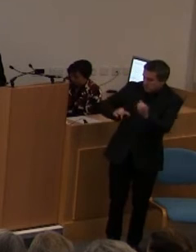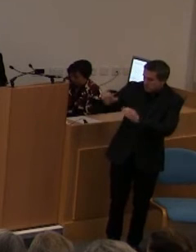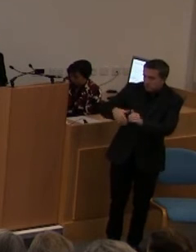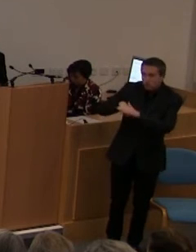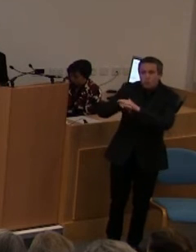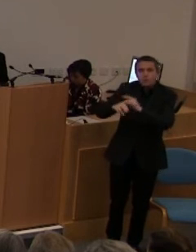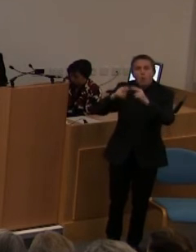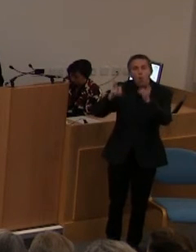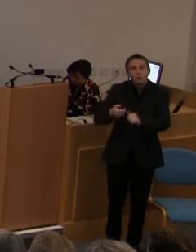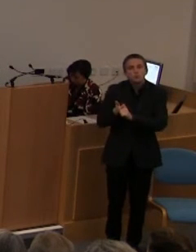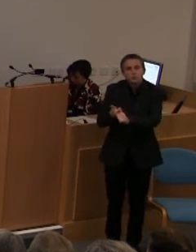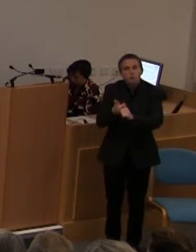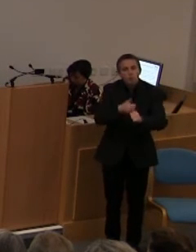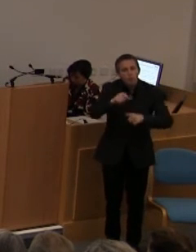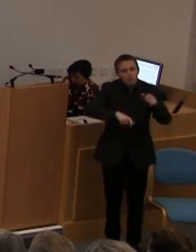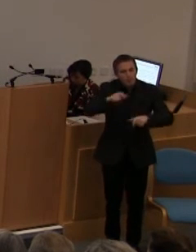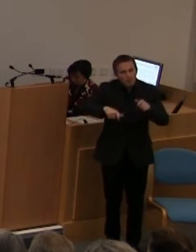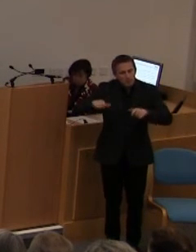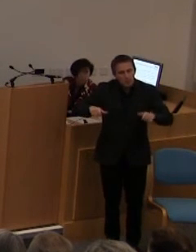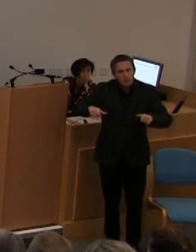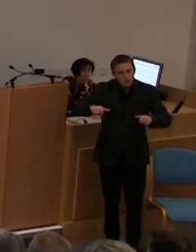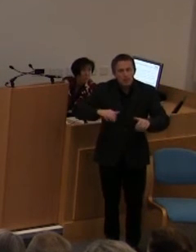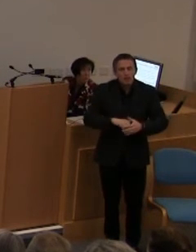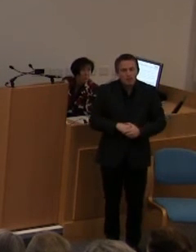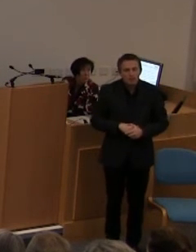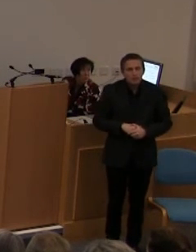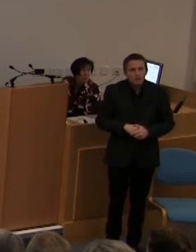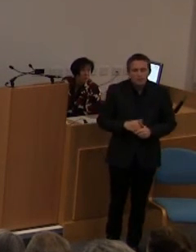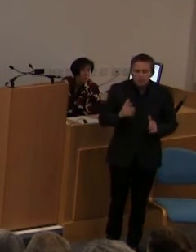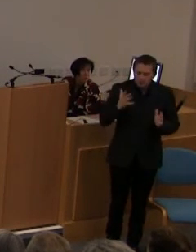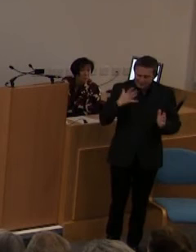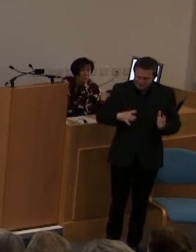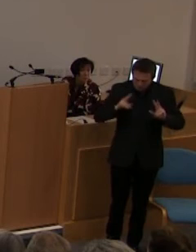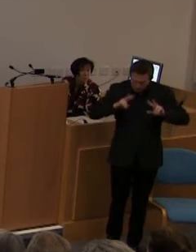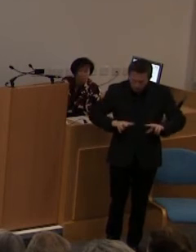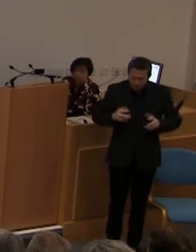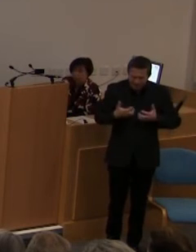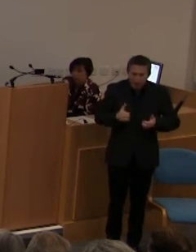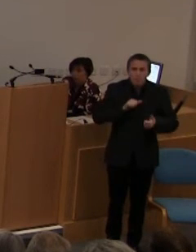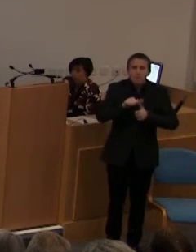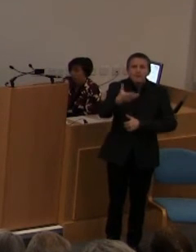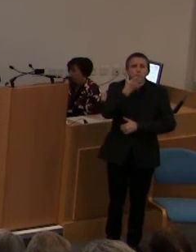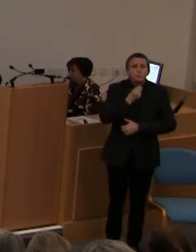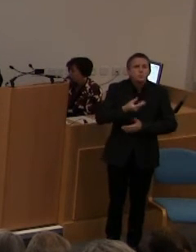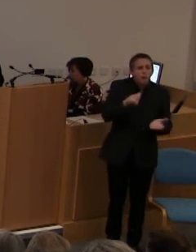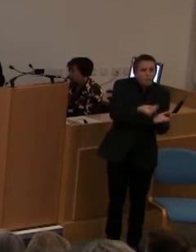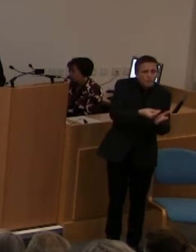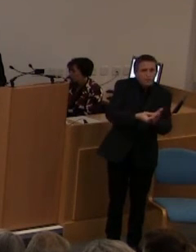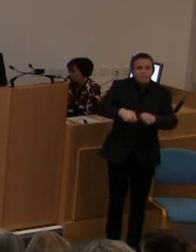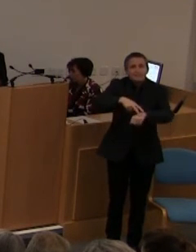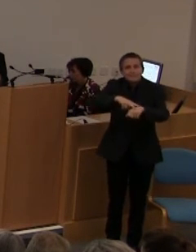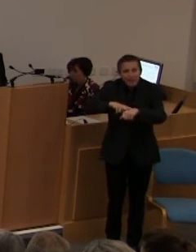that. We'll be continually looking at how we use our resources, so we're making best use of the resources we